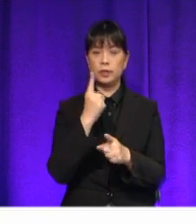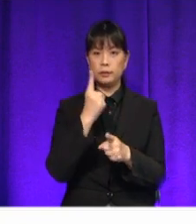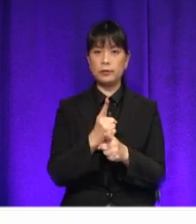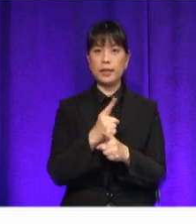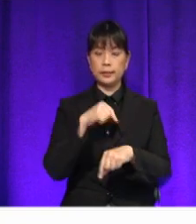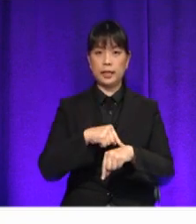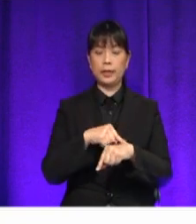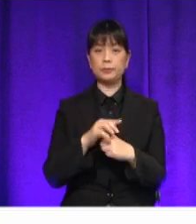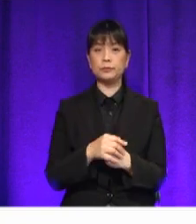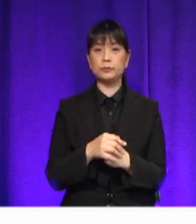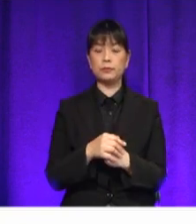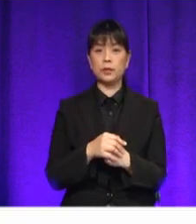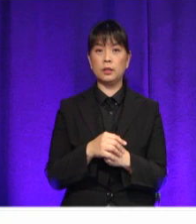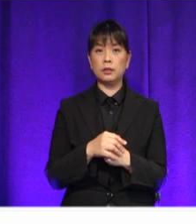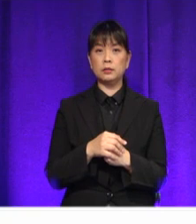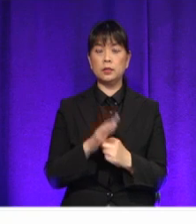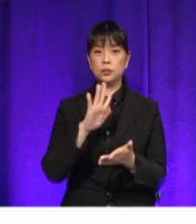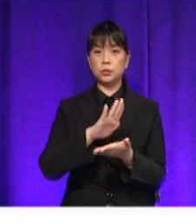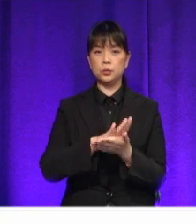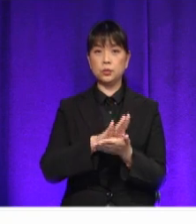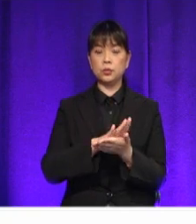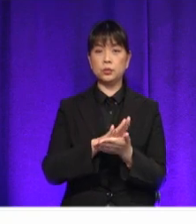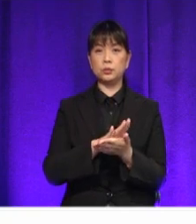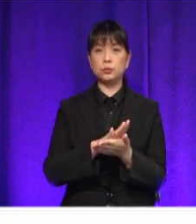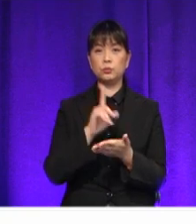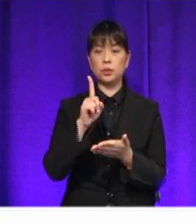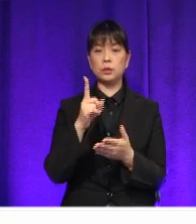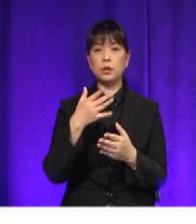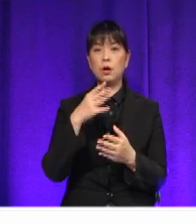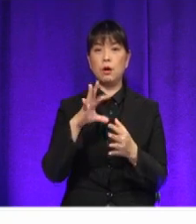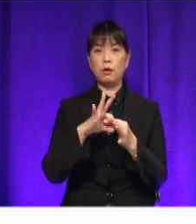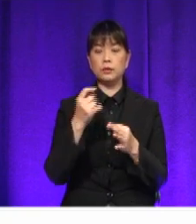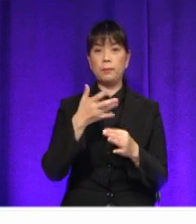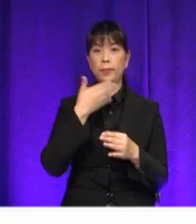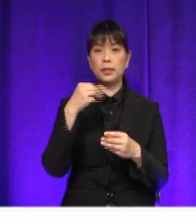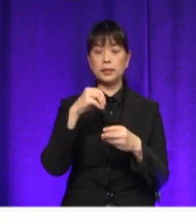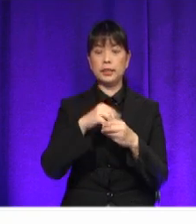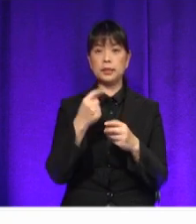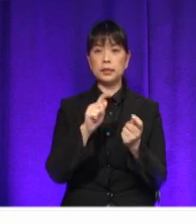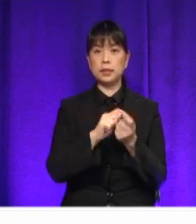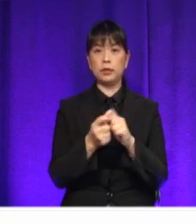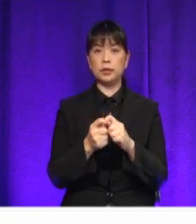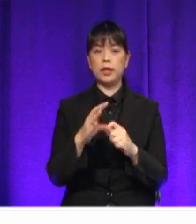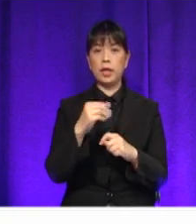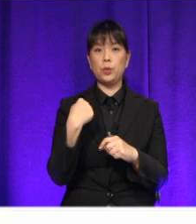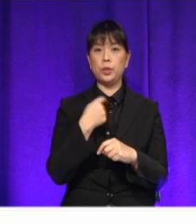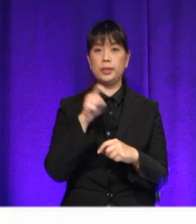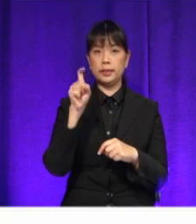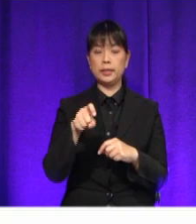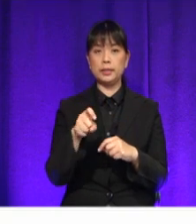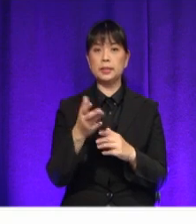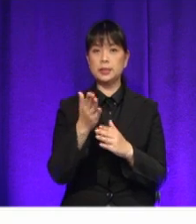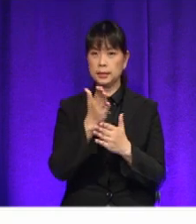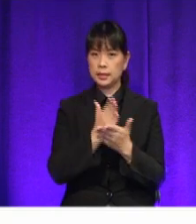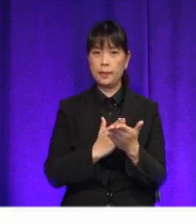started working here, the school was one of the best in the town. But that was 15 years ago, and we need some kind of